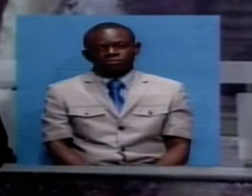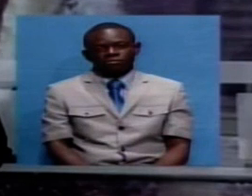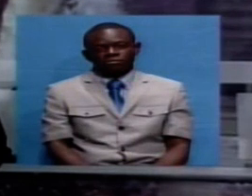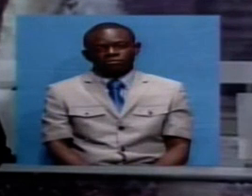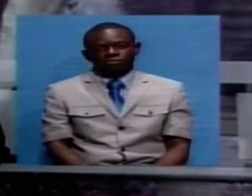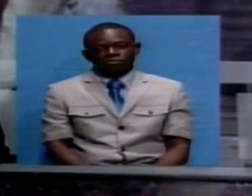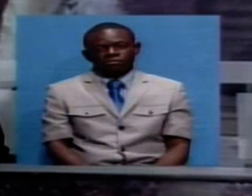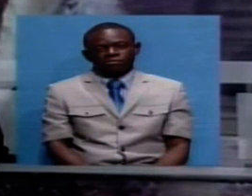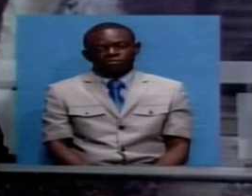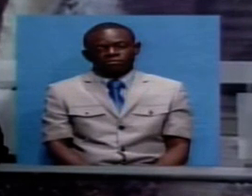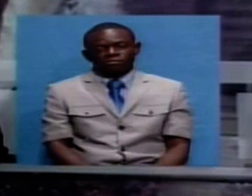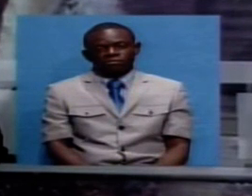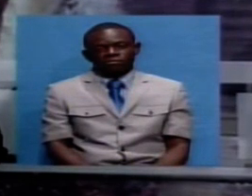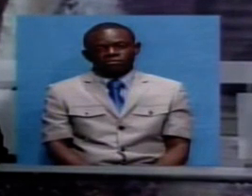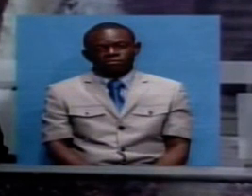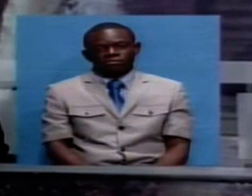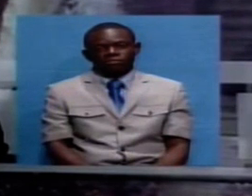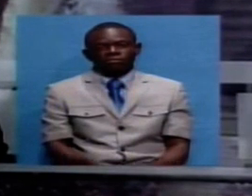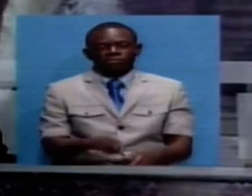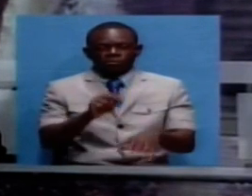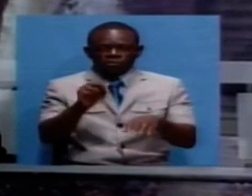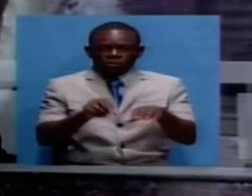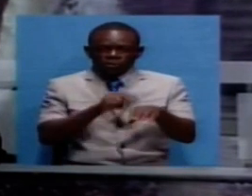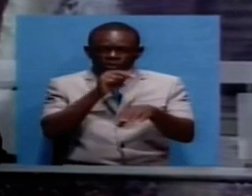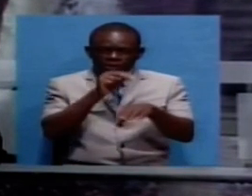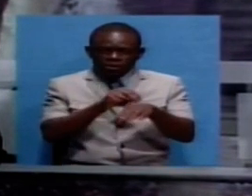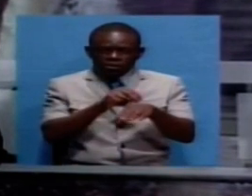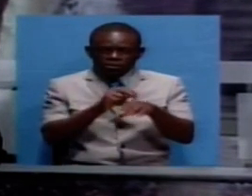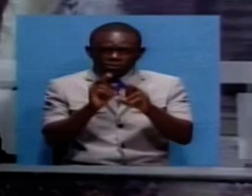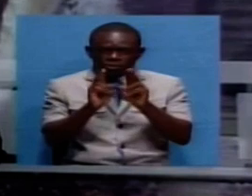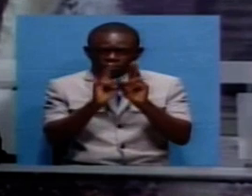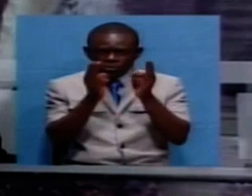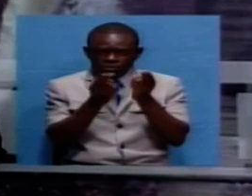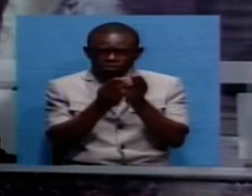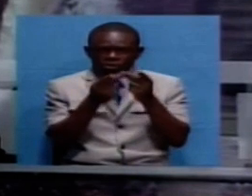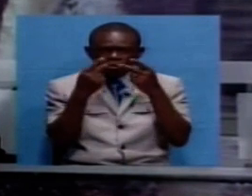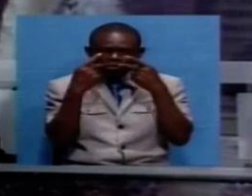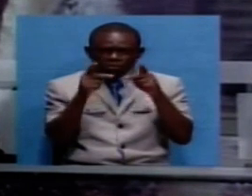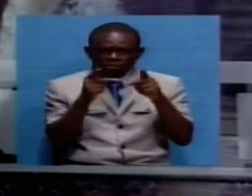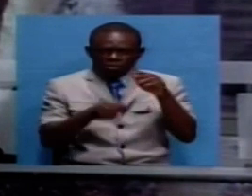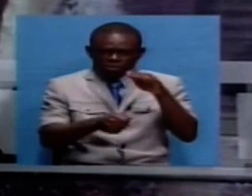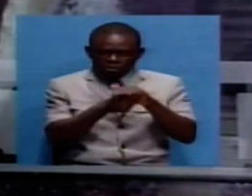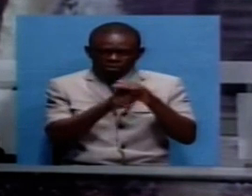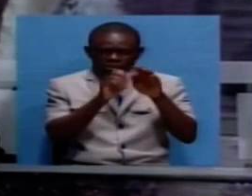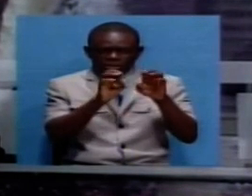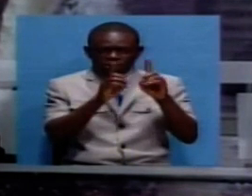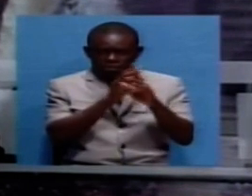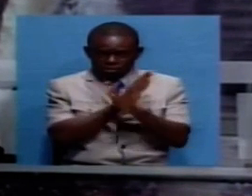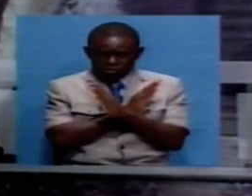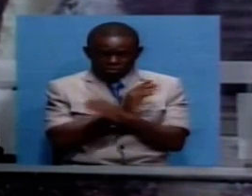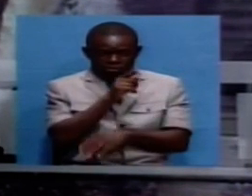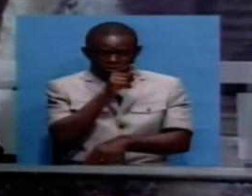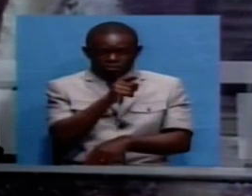And the National Union of Public and Private Educators of Zambia has hailed President Edgar Lungu for invoking